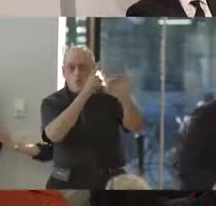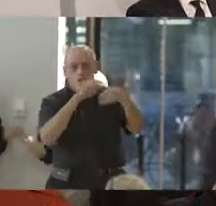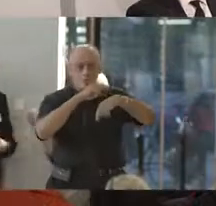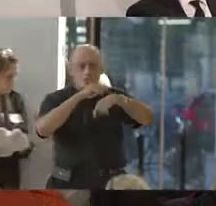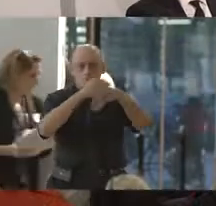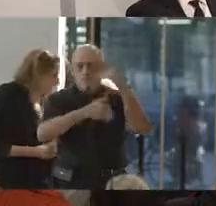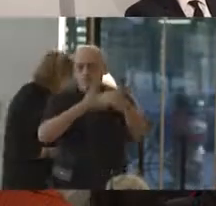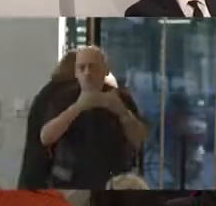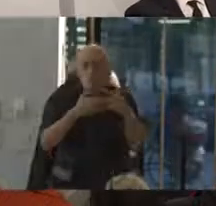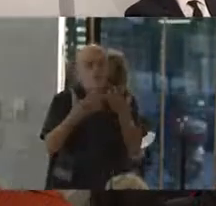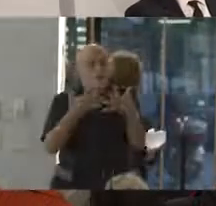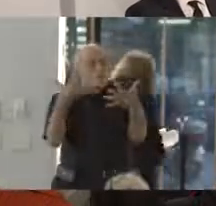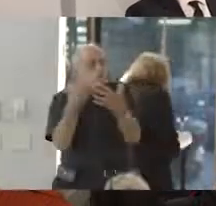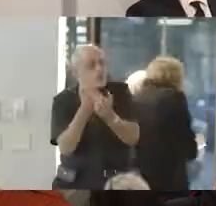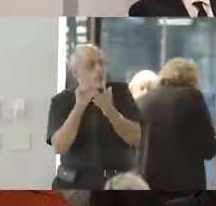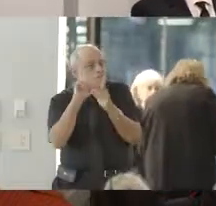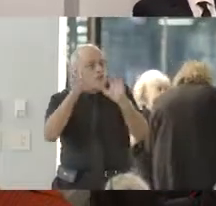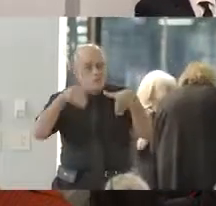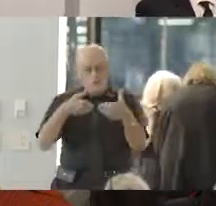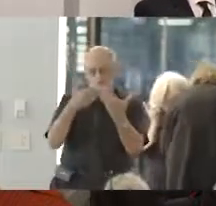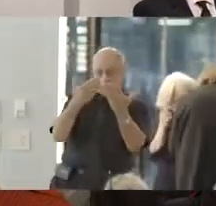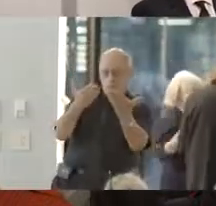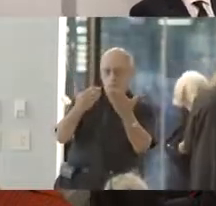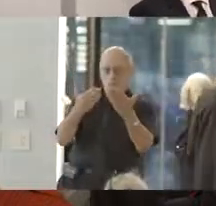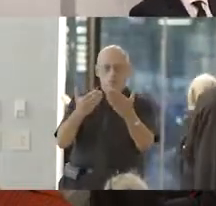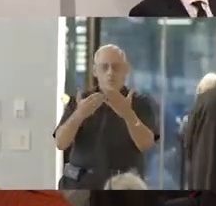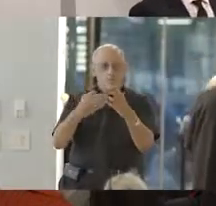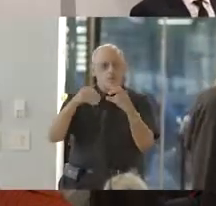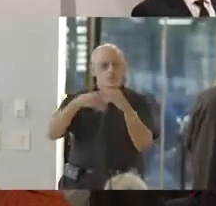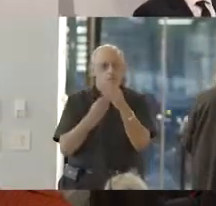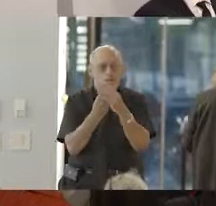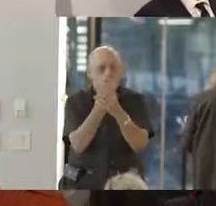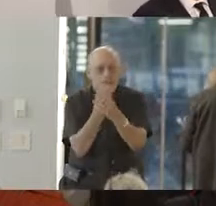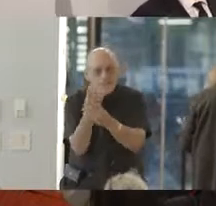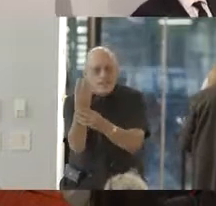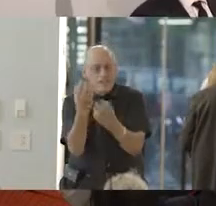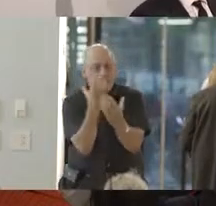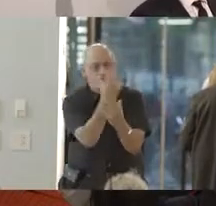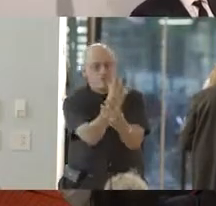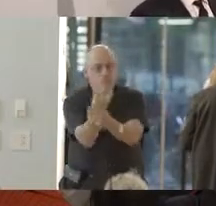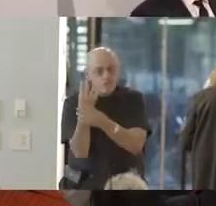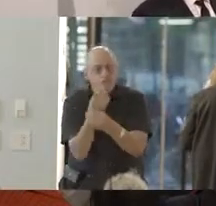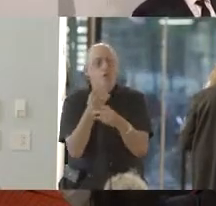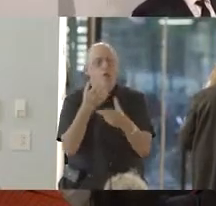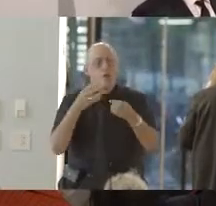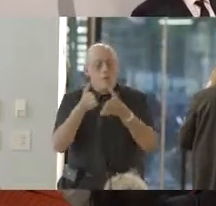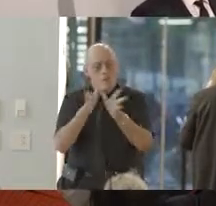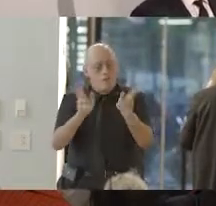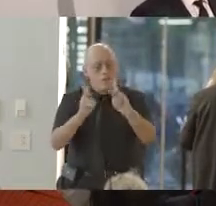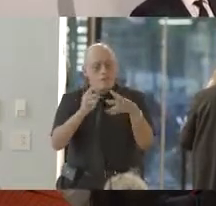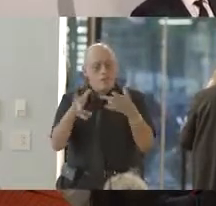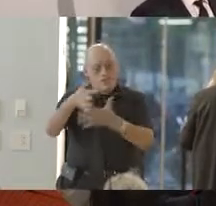there may be an opportunity to introduce intertidal plantings, increased sort of public interaction with the water's